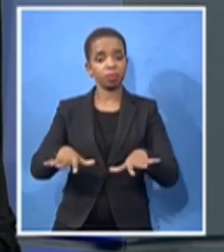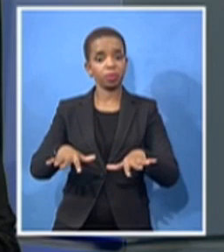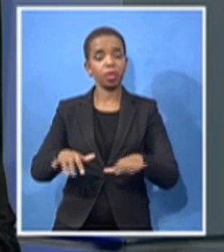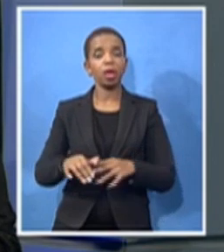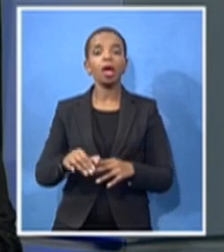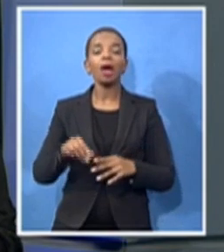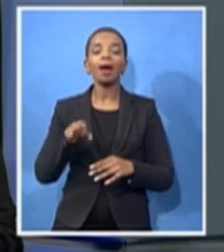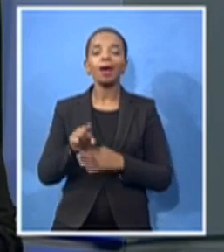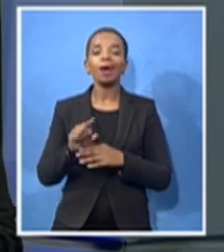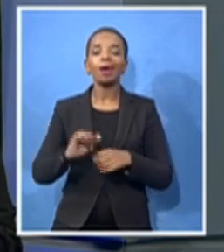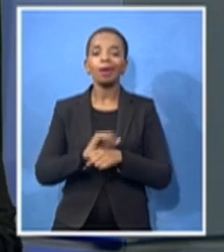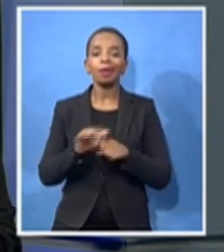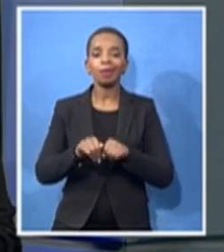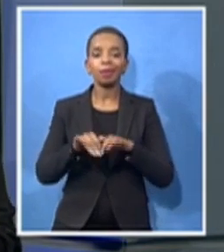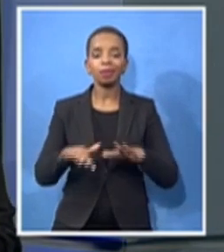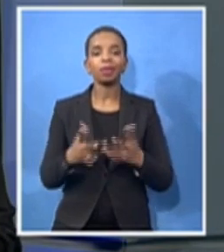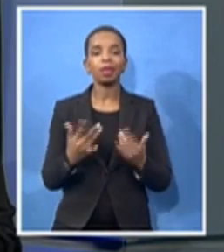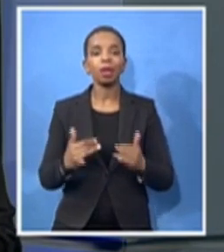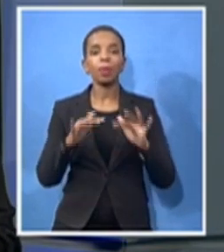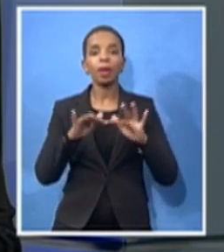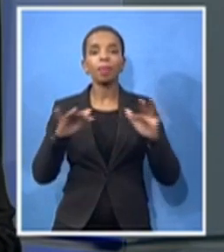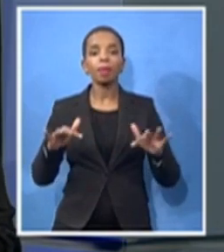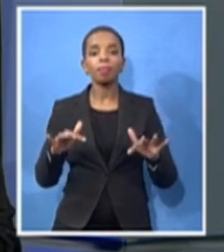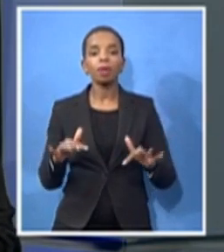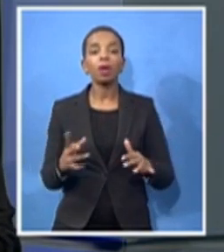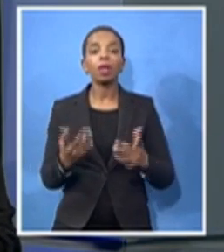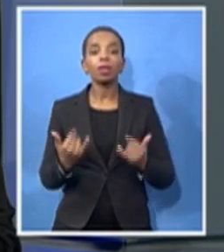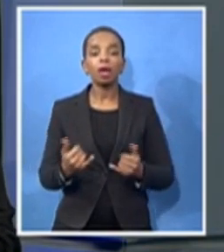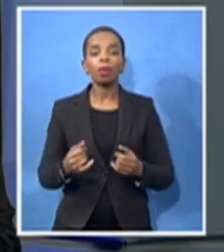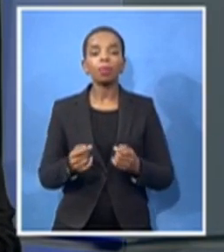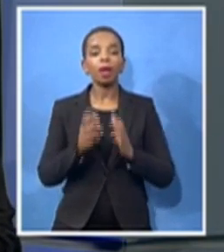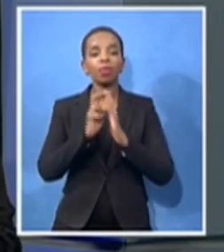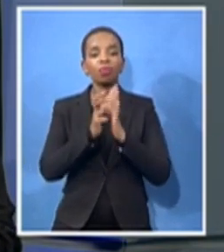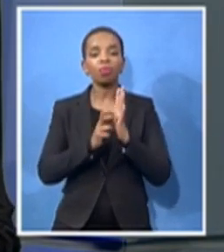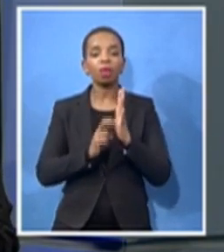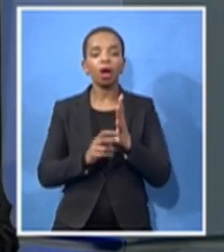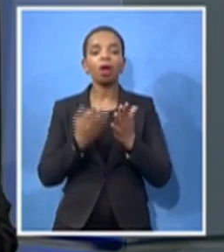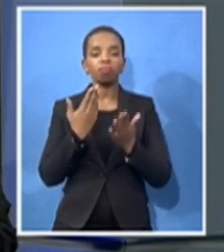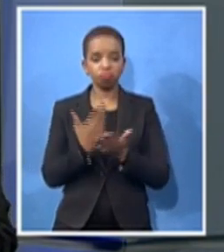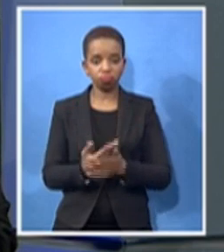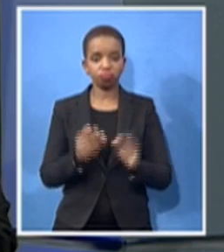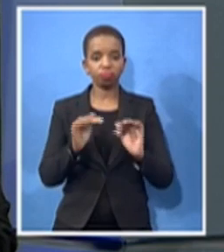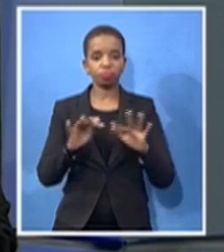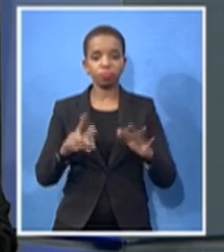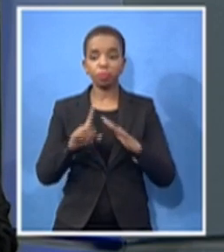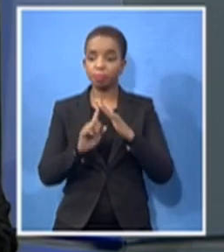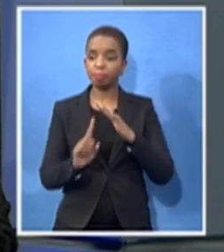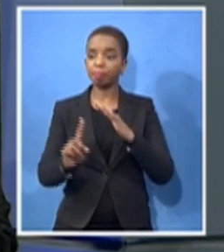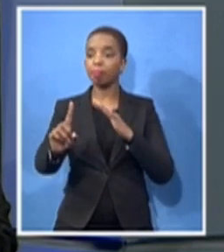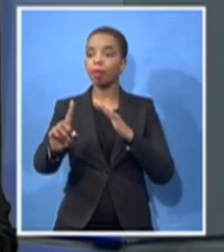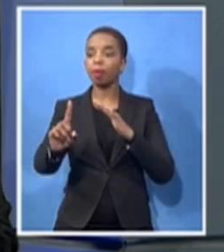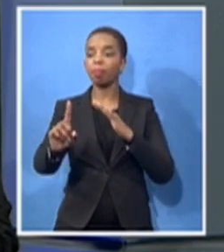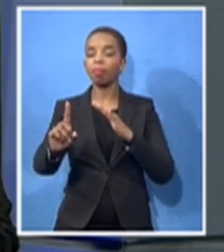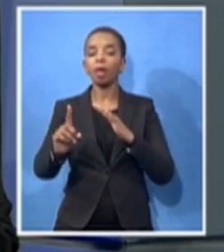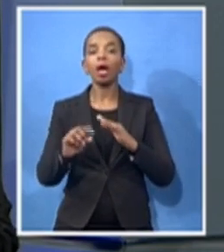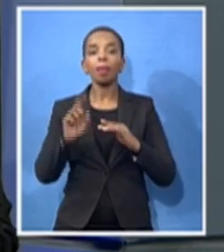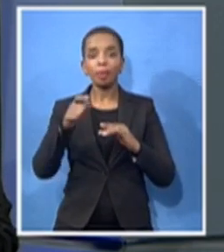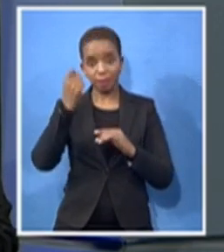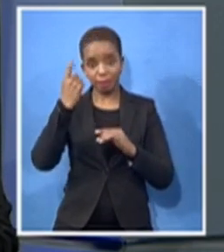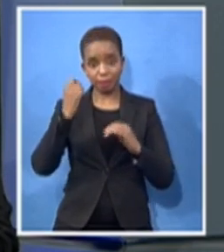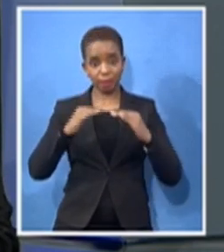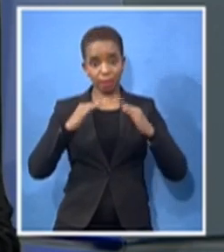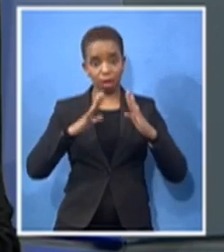their homes more, it's important to understand home and personal hygiene. To talk to us about this, we're joined via Zoom